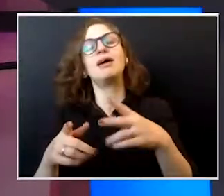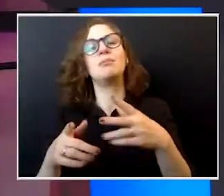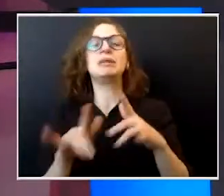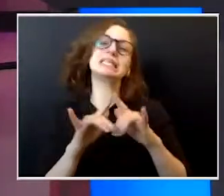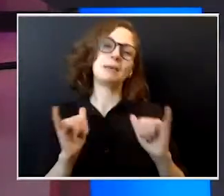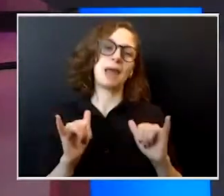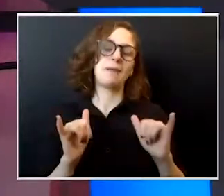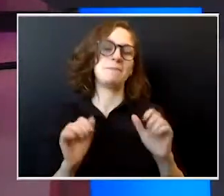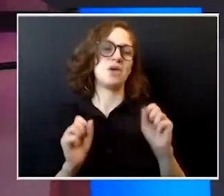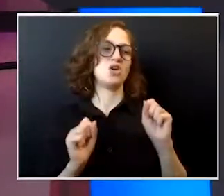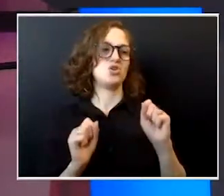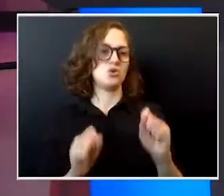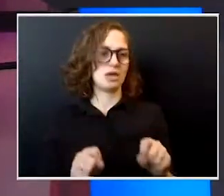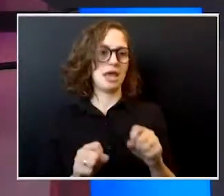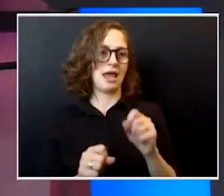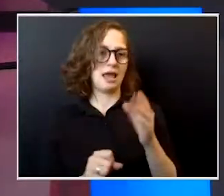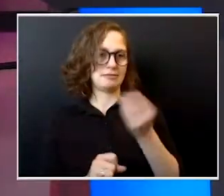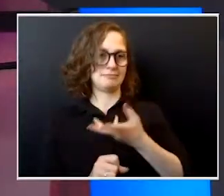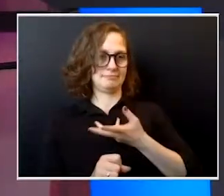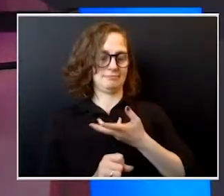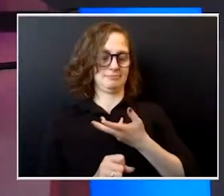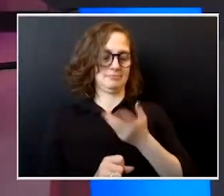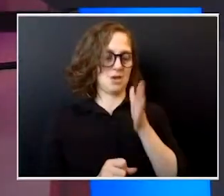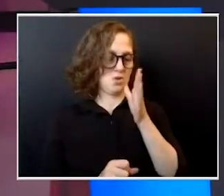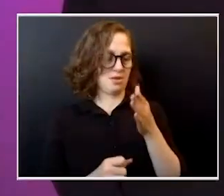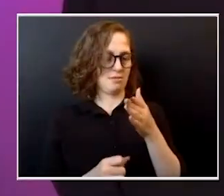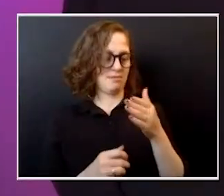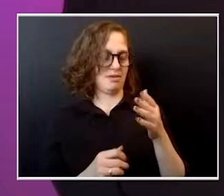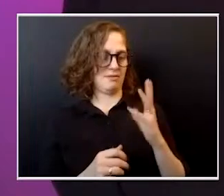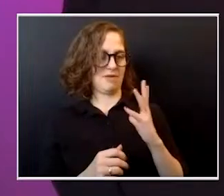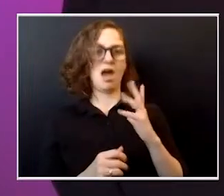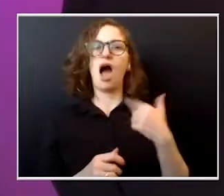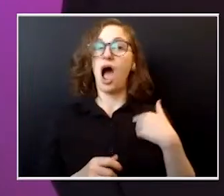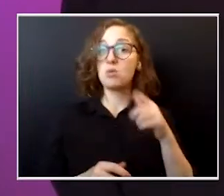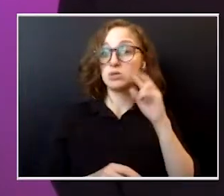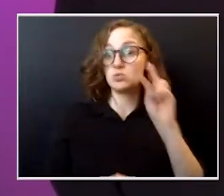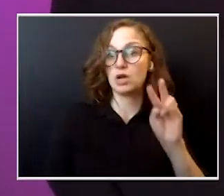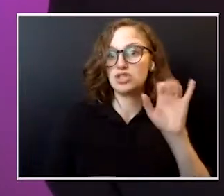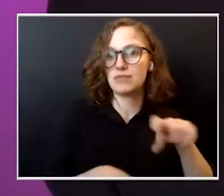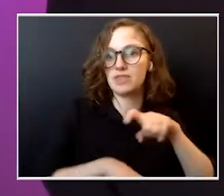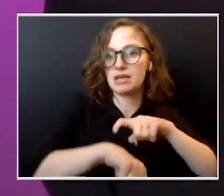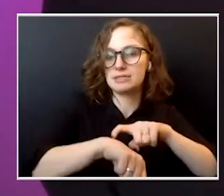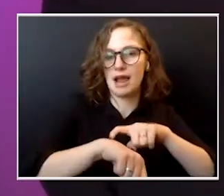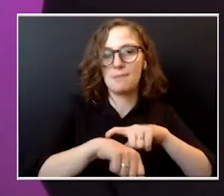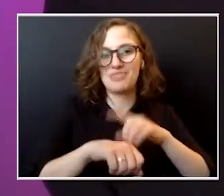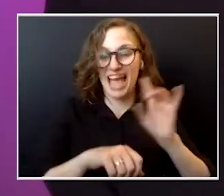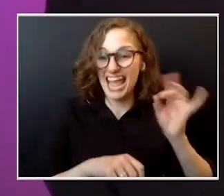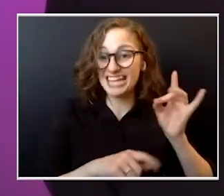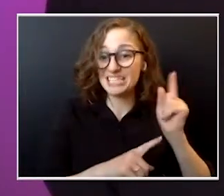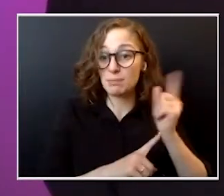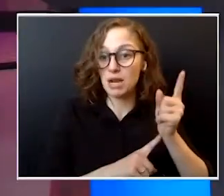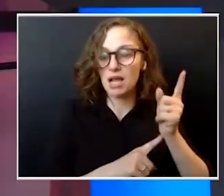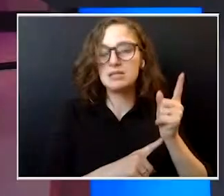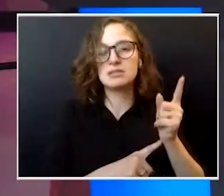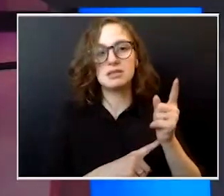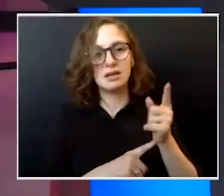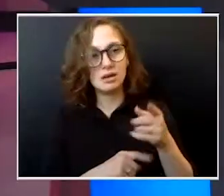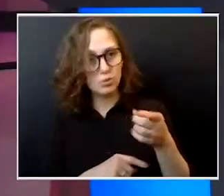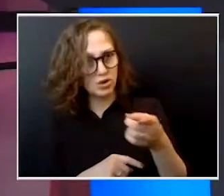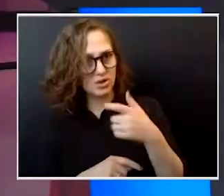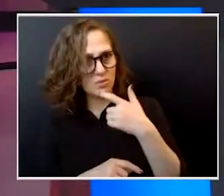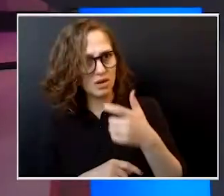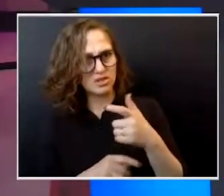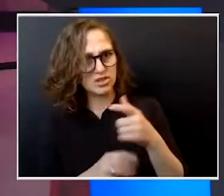fine. I was watching for that clamp time, the 18 Oh, you minutes. were. So you were. I was wondering how long that was going to be. Were you watching the surgery?